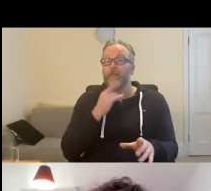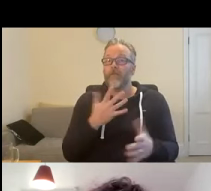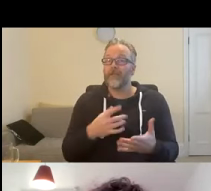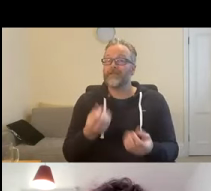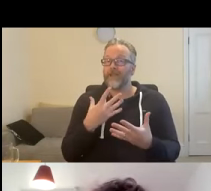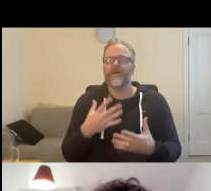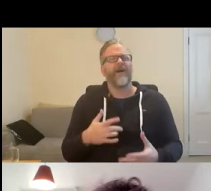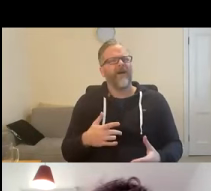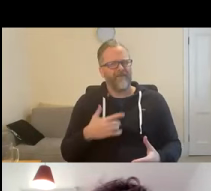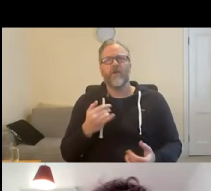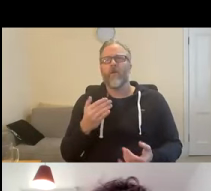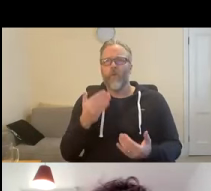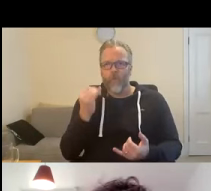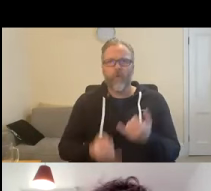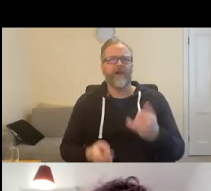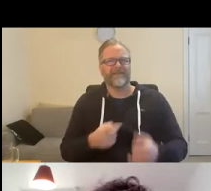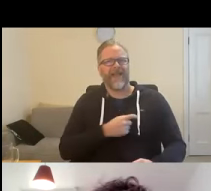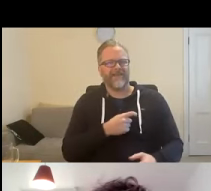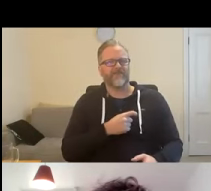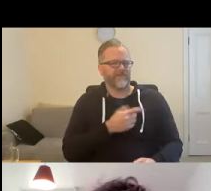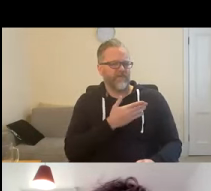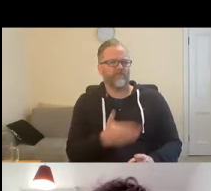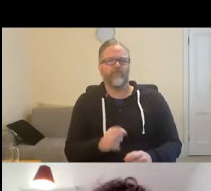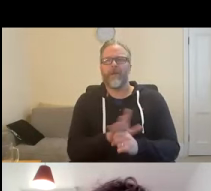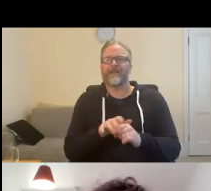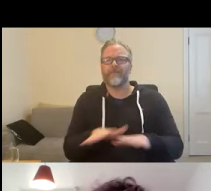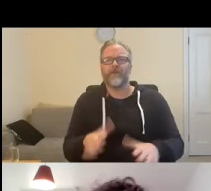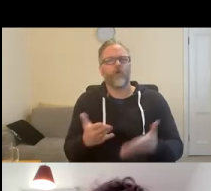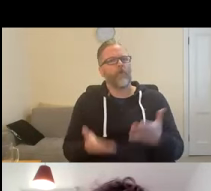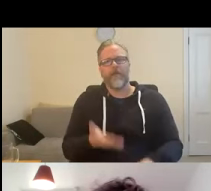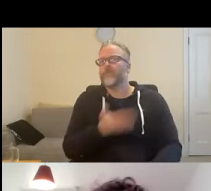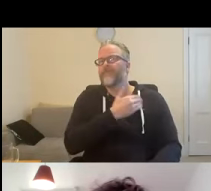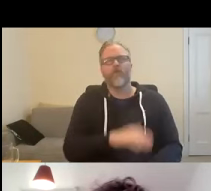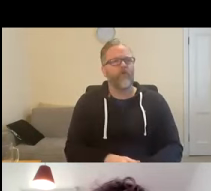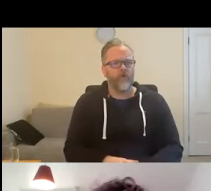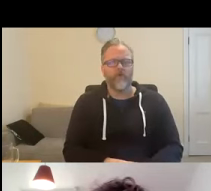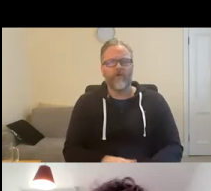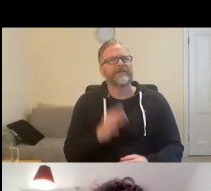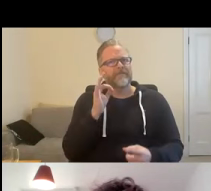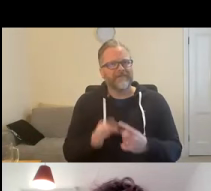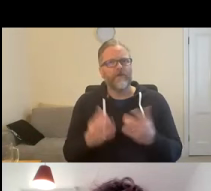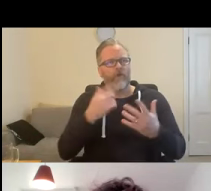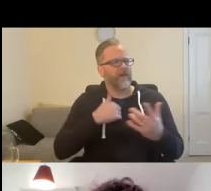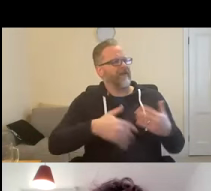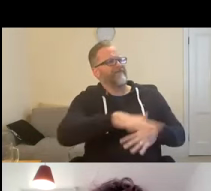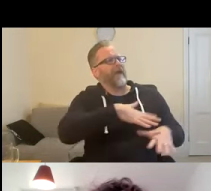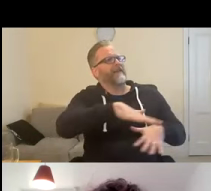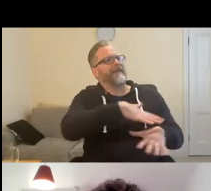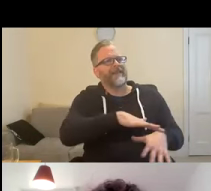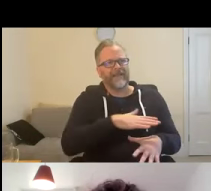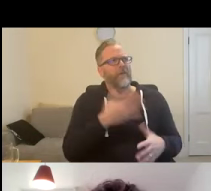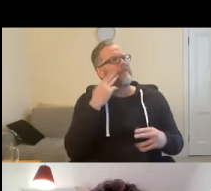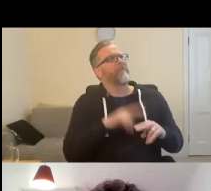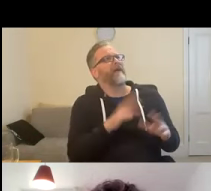felt significantly more anxious during the pandemic than they did before the pandemic, and they were particularly worried about their families and